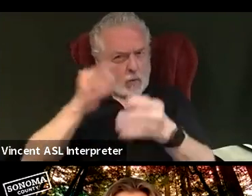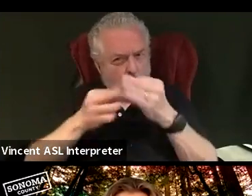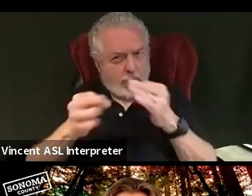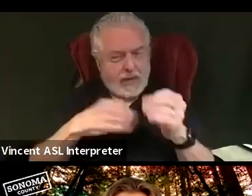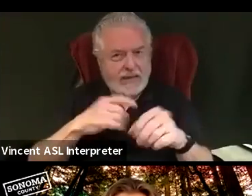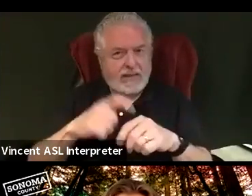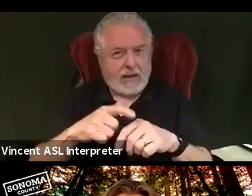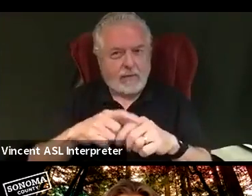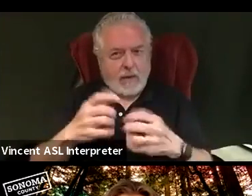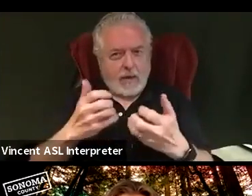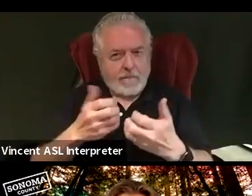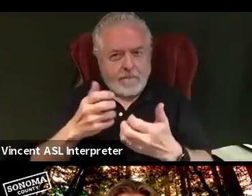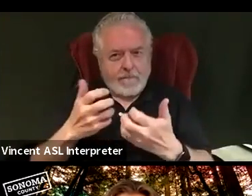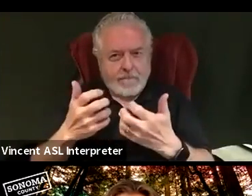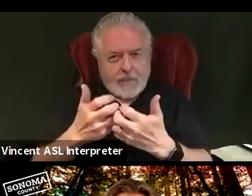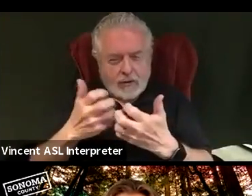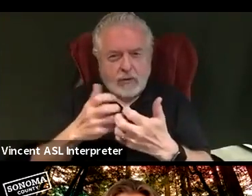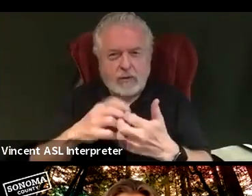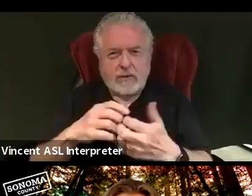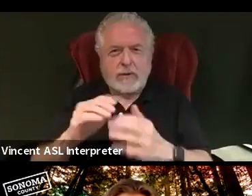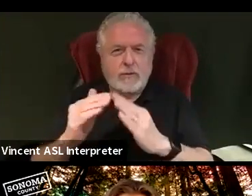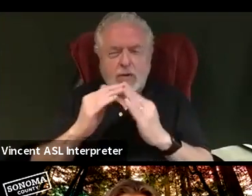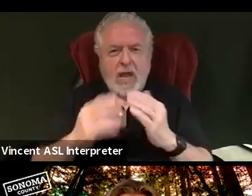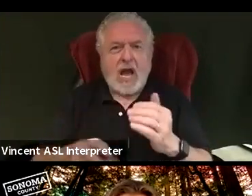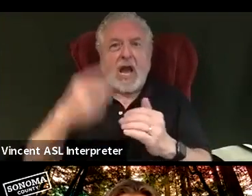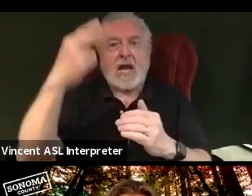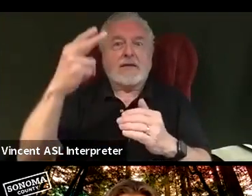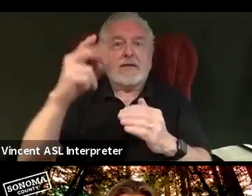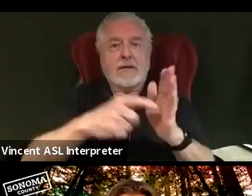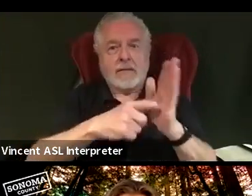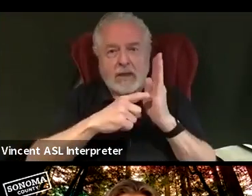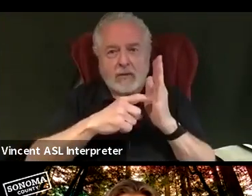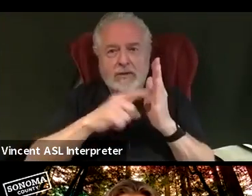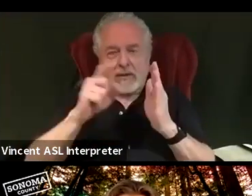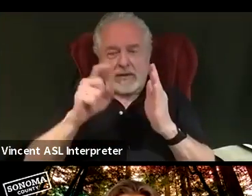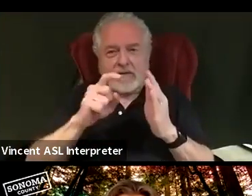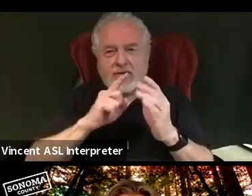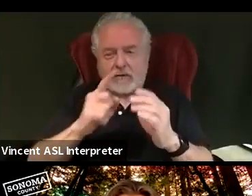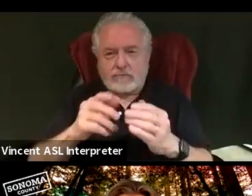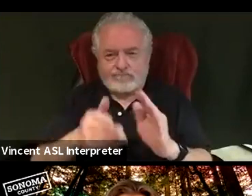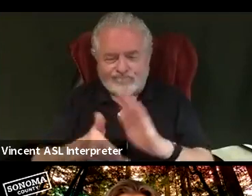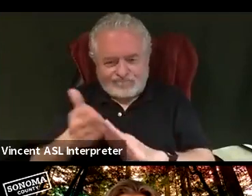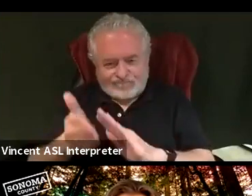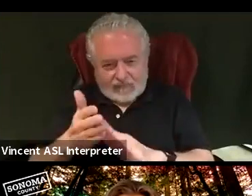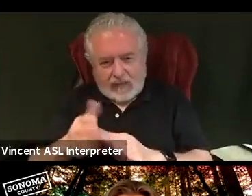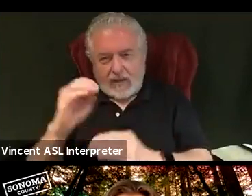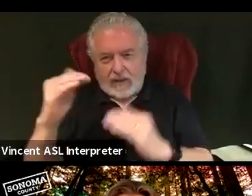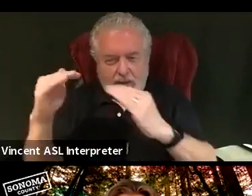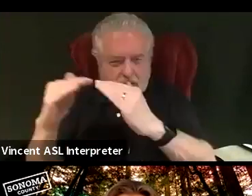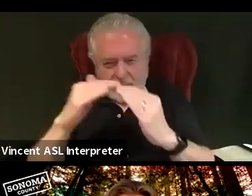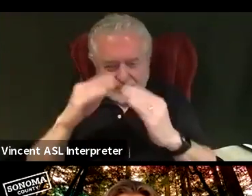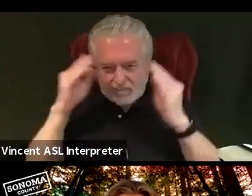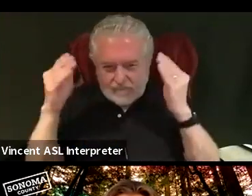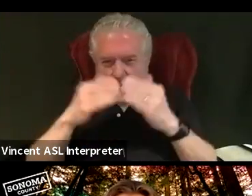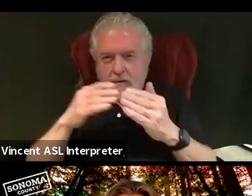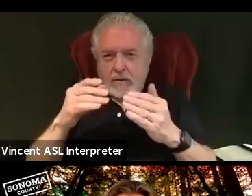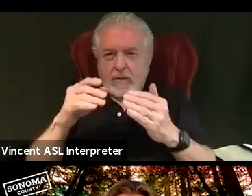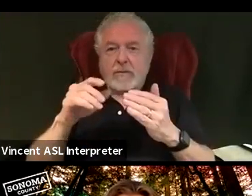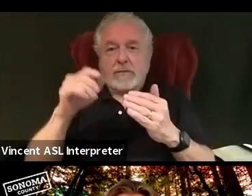career to partner with the community, but we had a high demand with a need to be very efficient, equitable focus, making sure that the